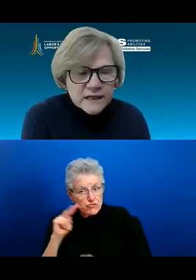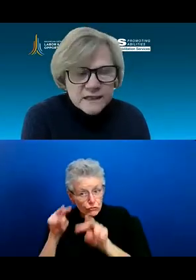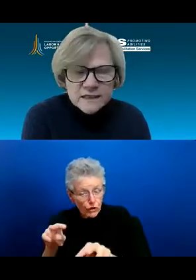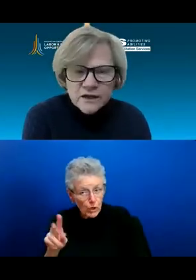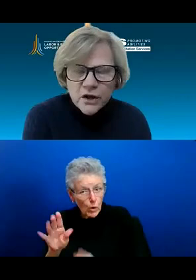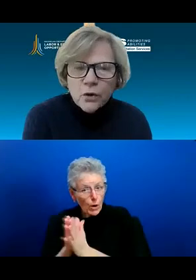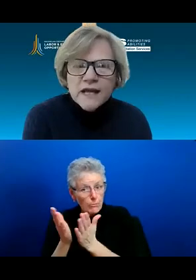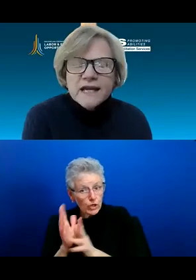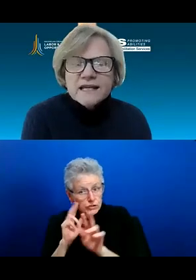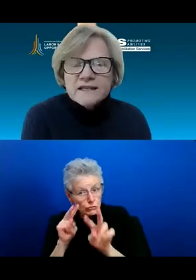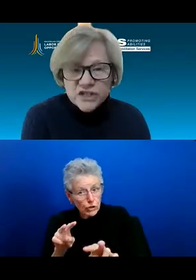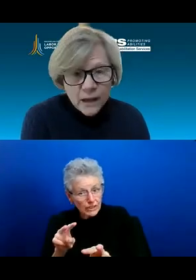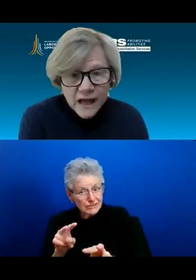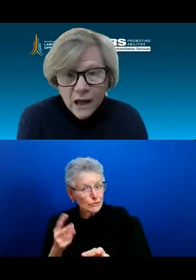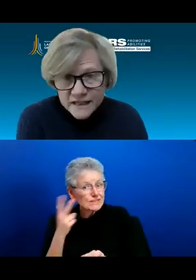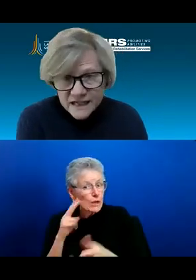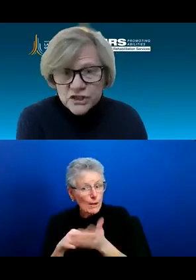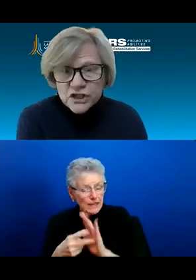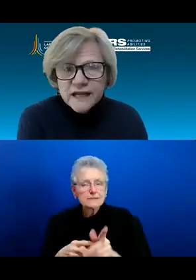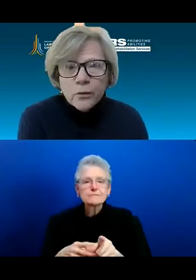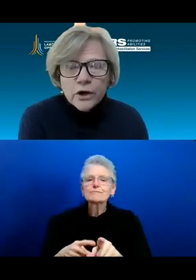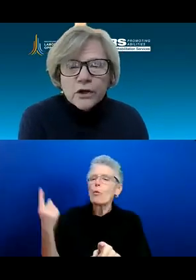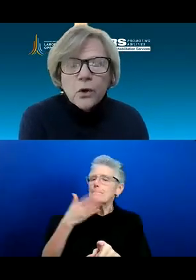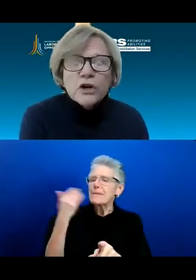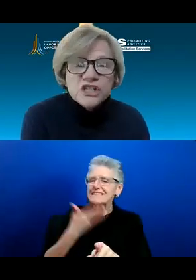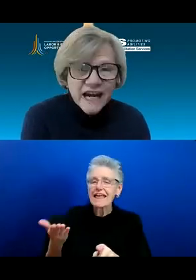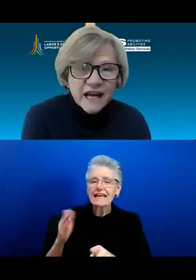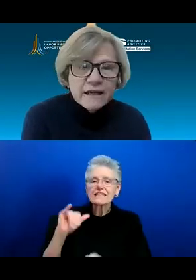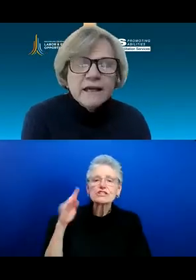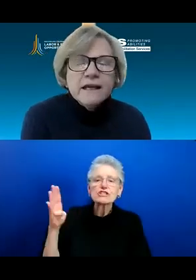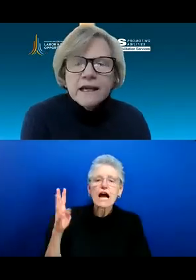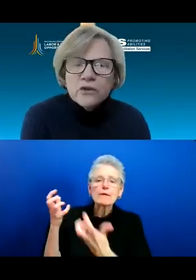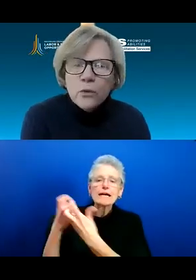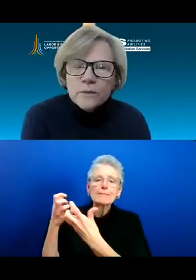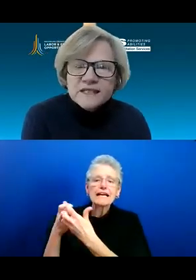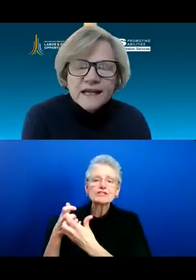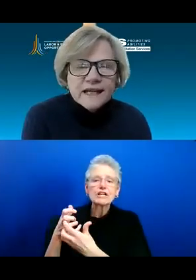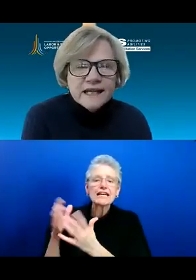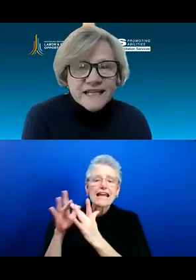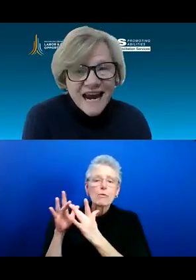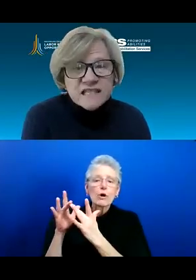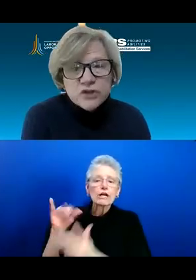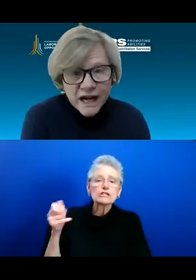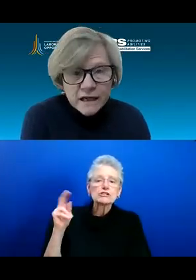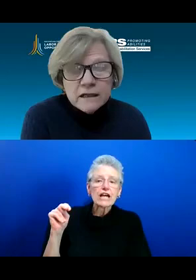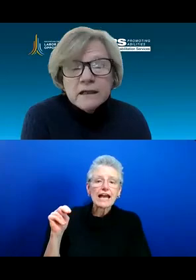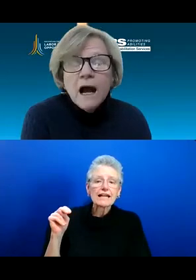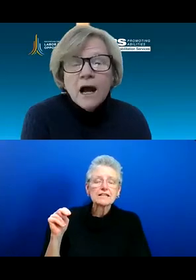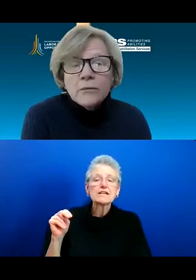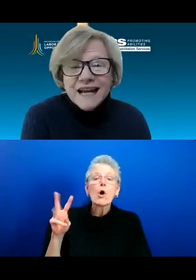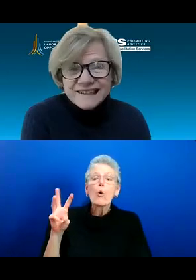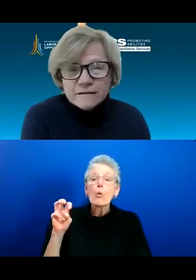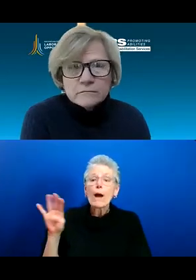best places to go is the Job Accommodation Network, or JAN. And the website is askjan.